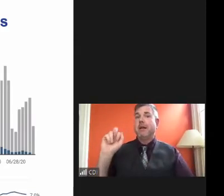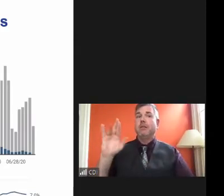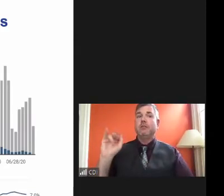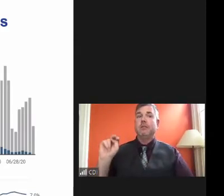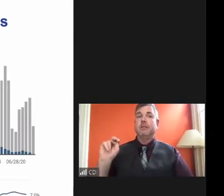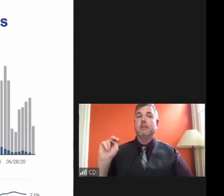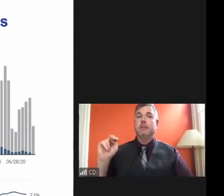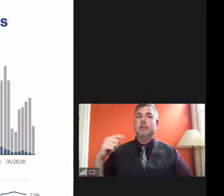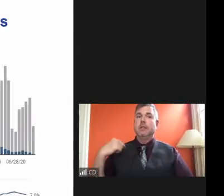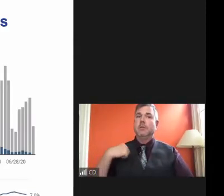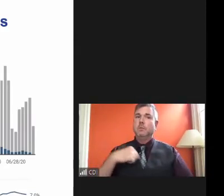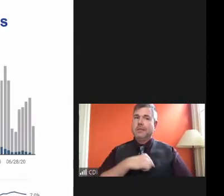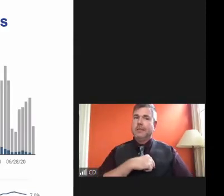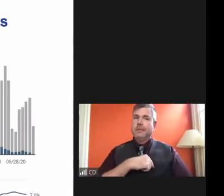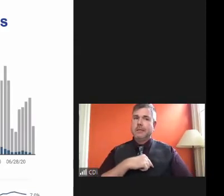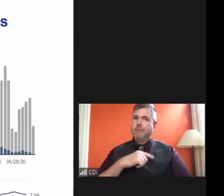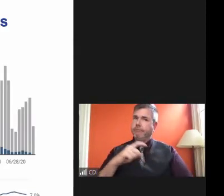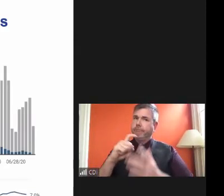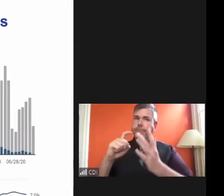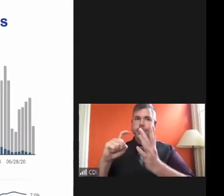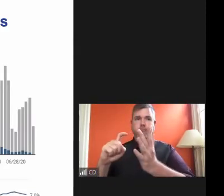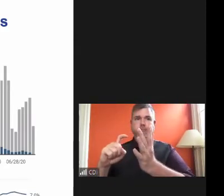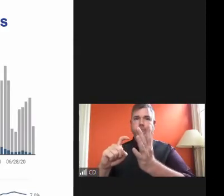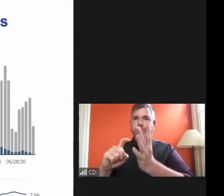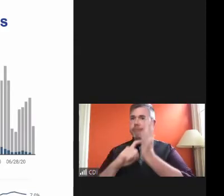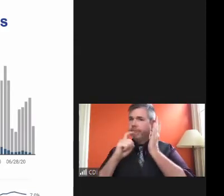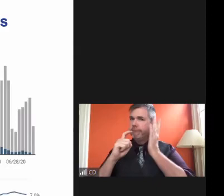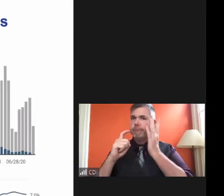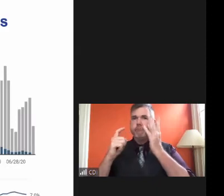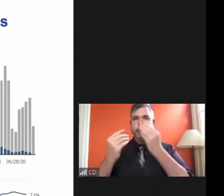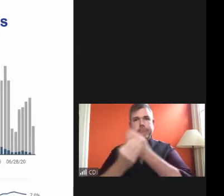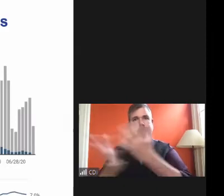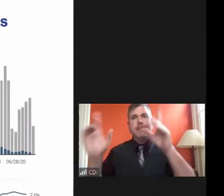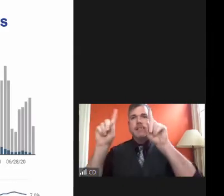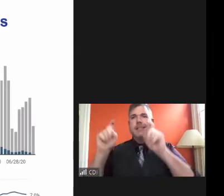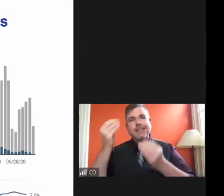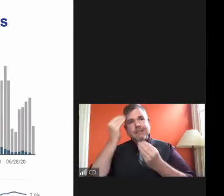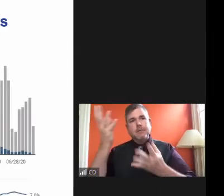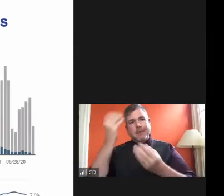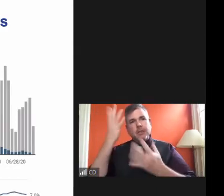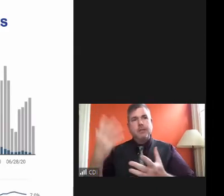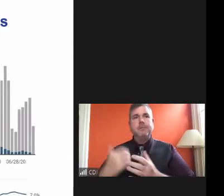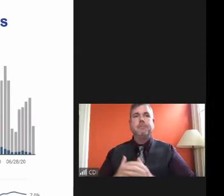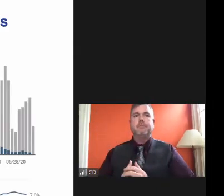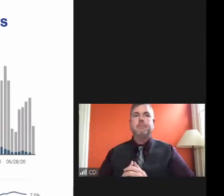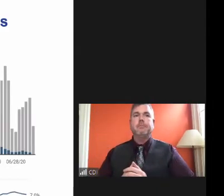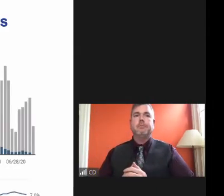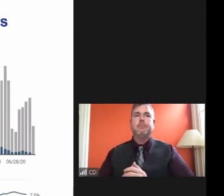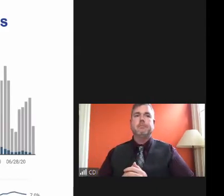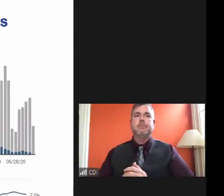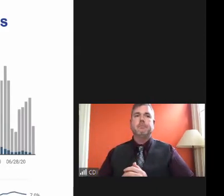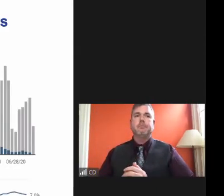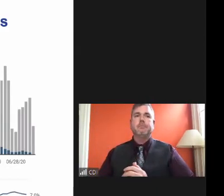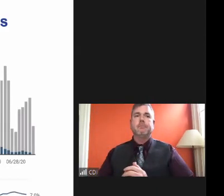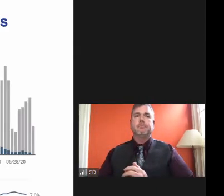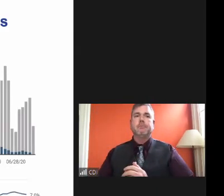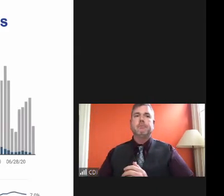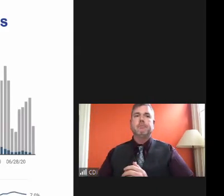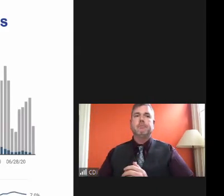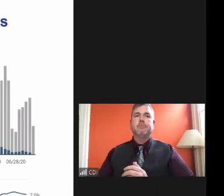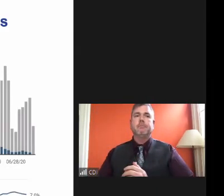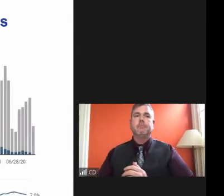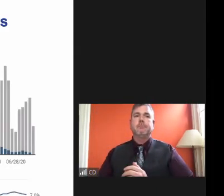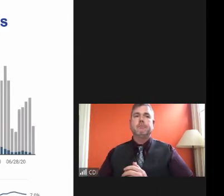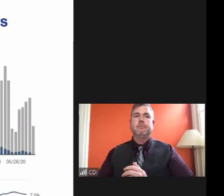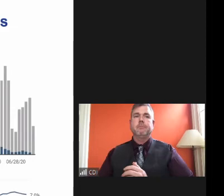to really guide our strategies and understand where the virus is flowing within our community, which groups are more affected, which occupations are most